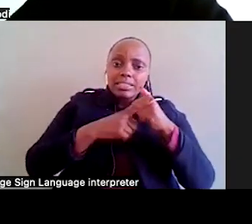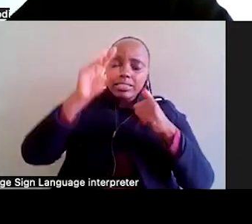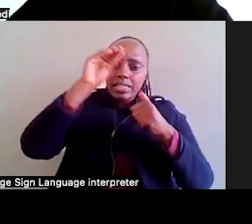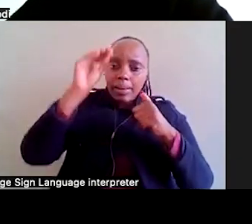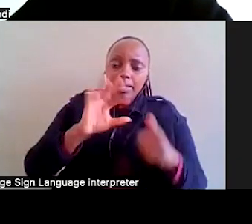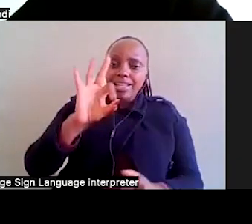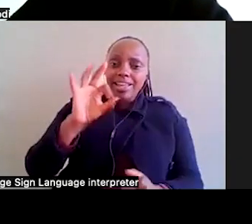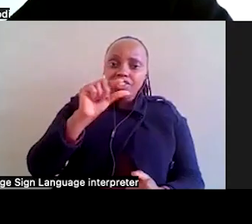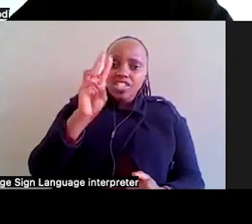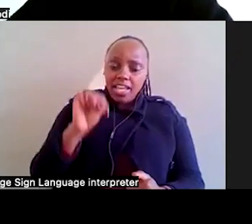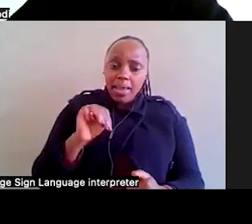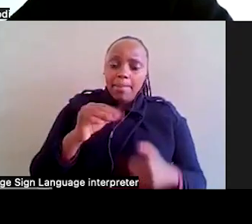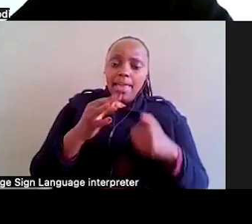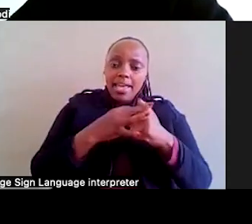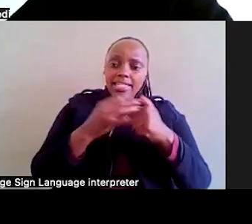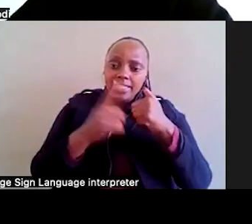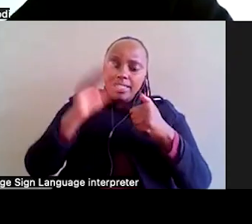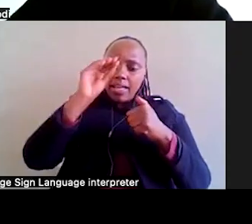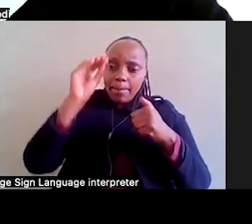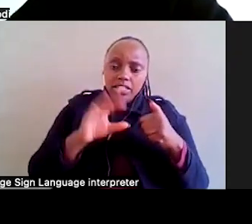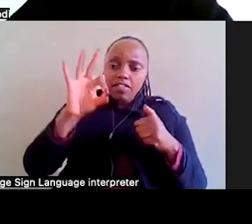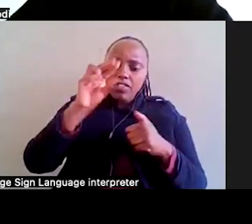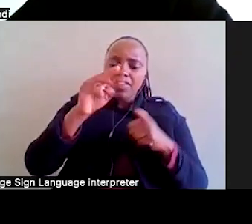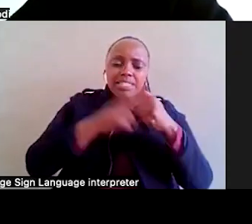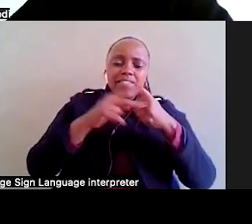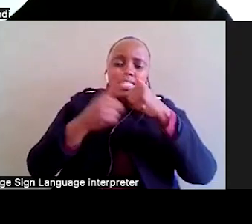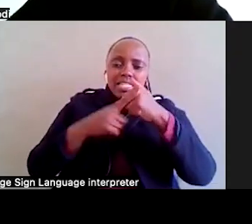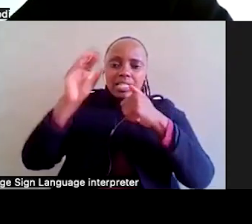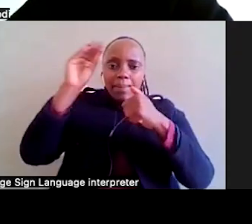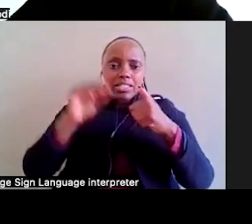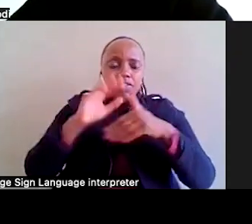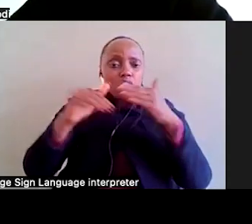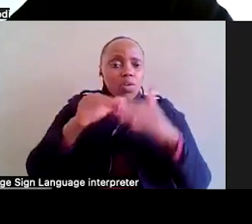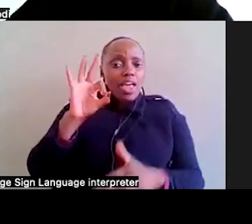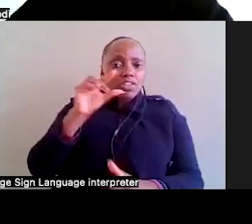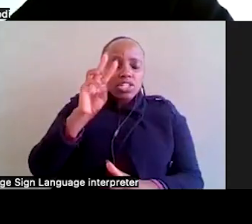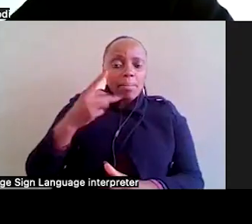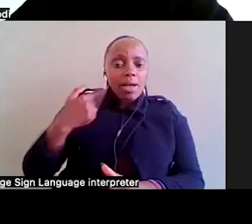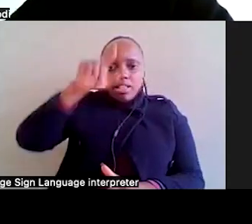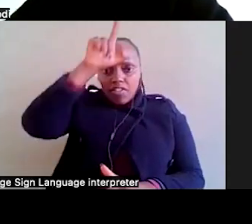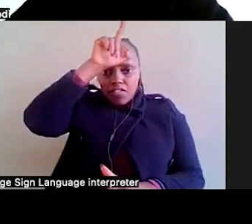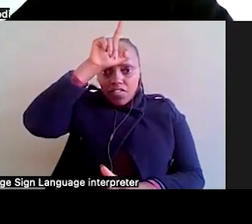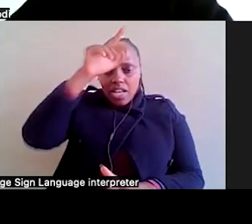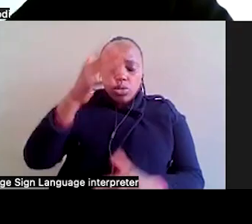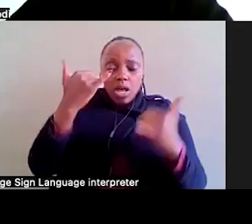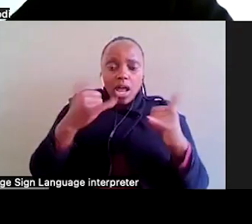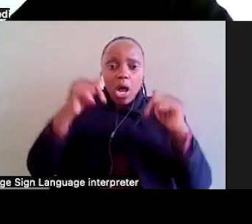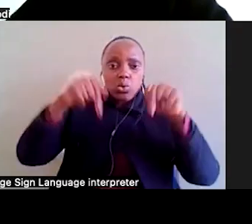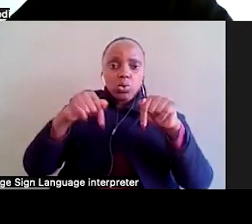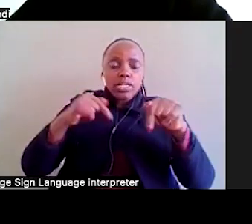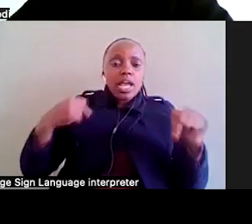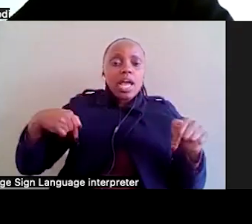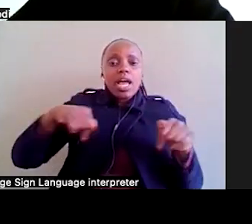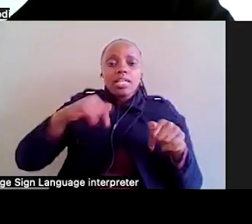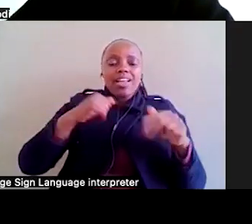FGM, 86% of FGM, 76% of FGM. And we have villages like where I am today, where we are at very